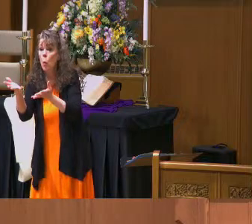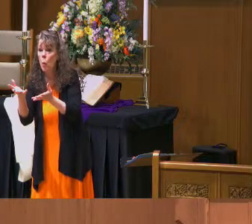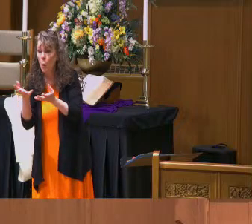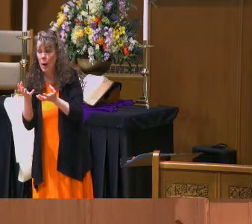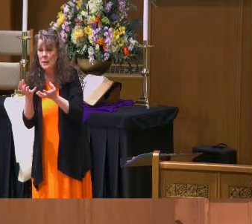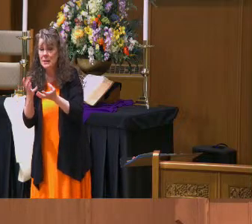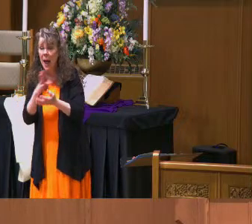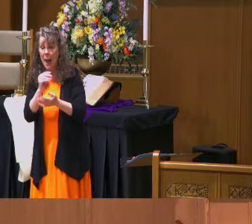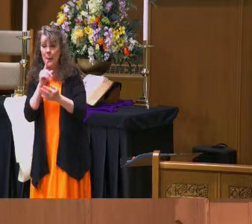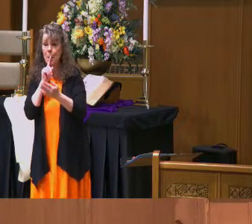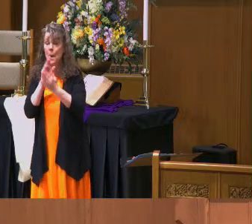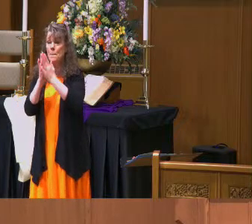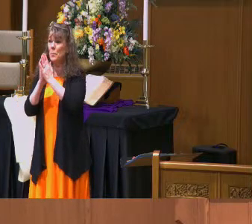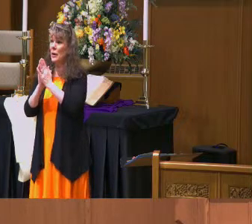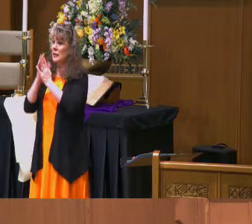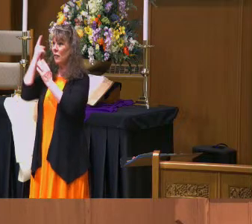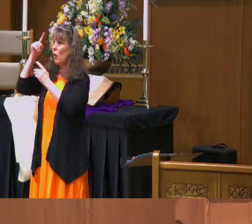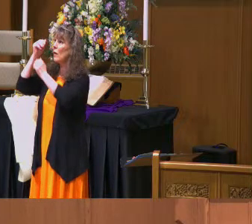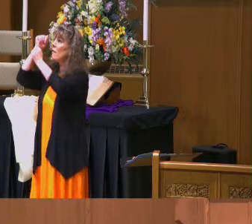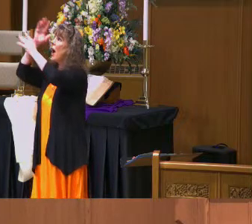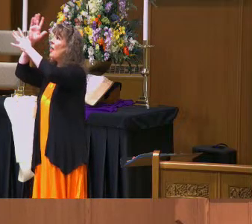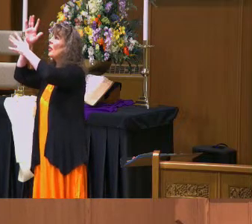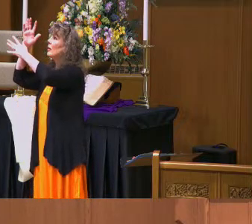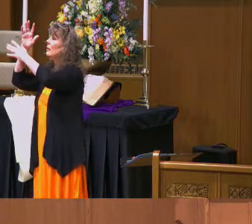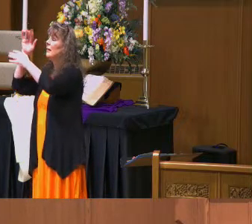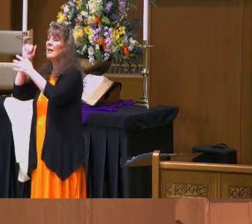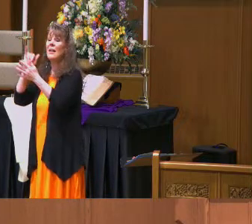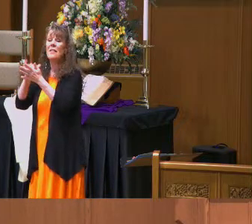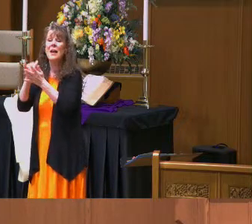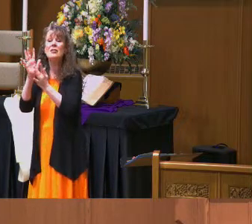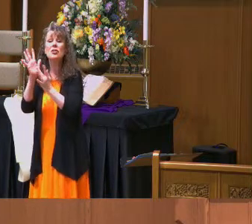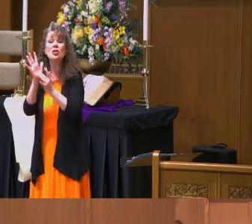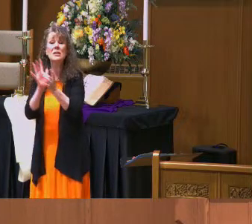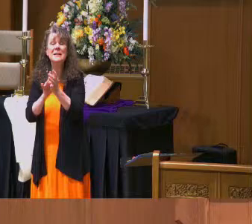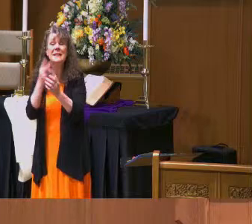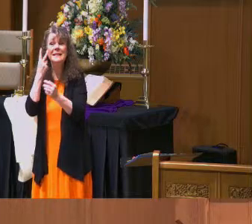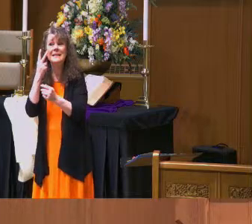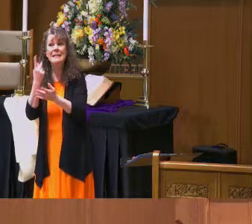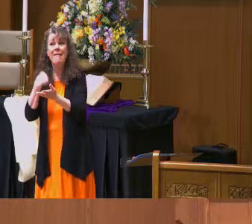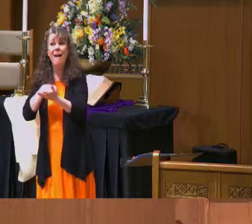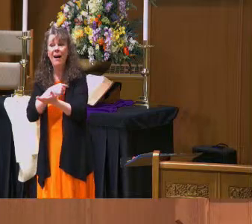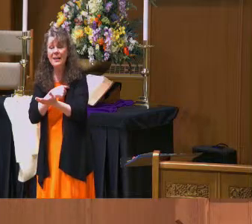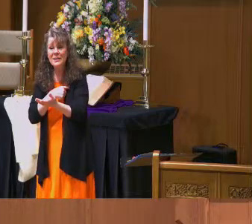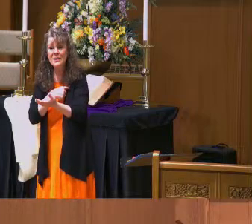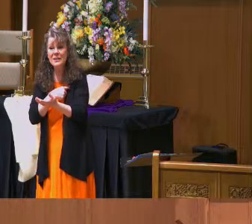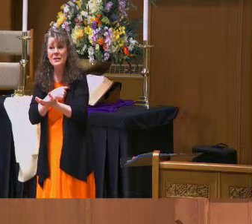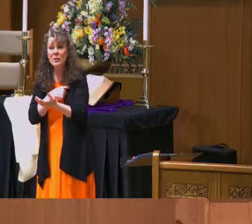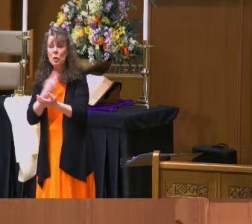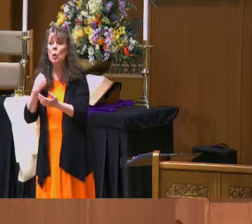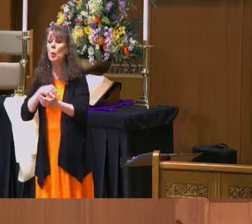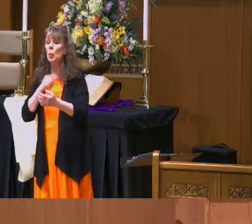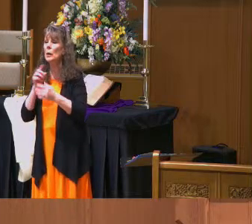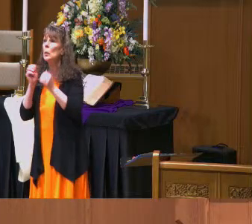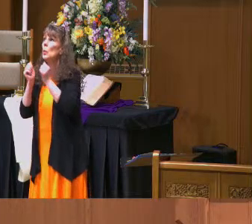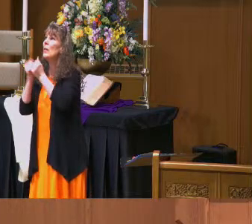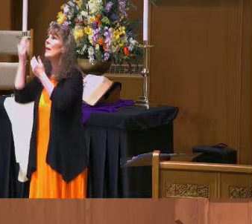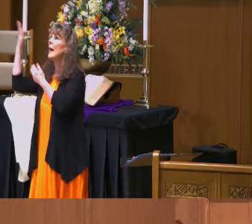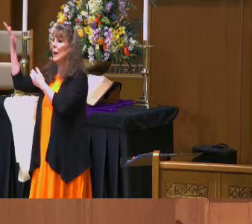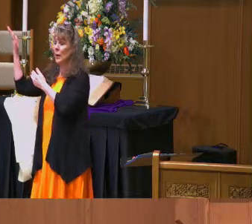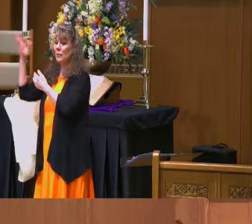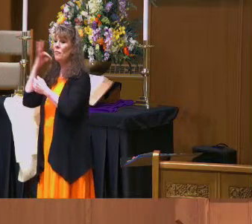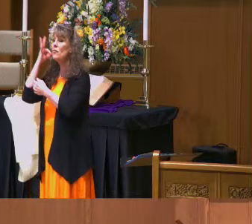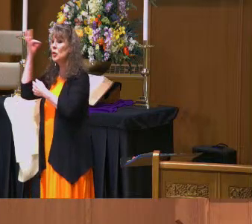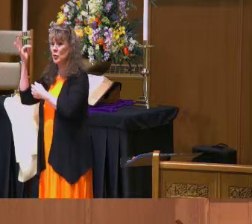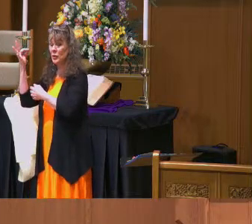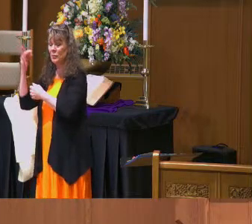he prays to the Father that he would see us, that we would be with him.